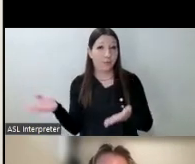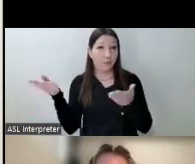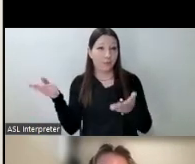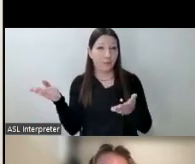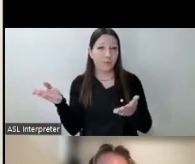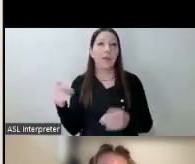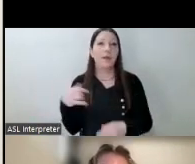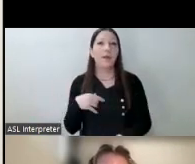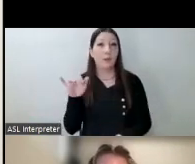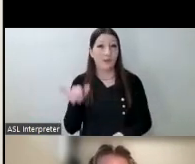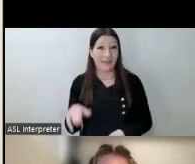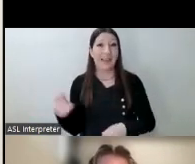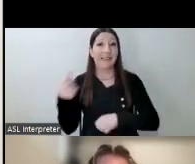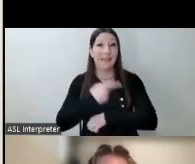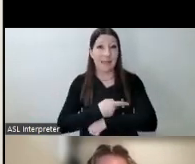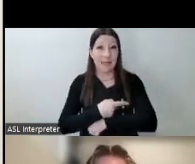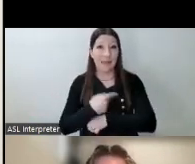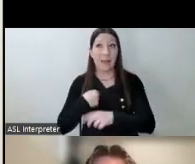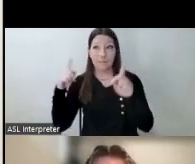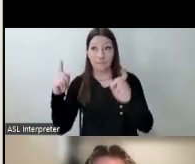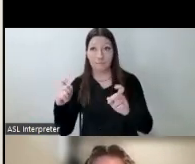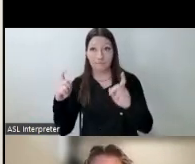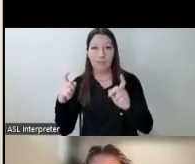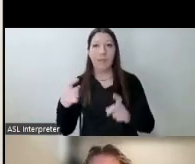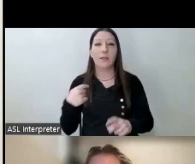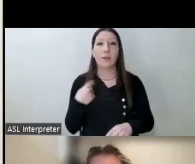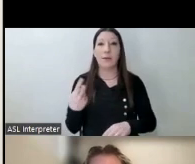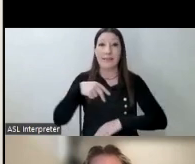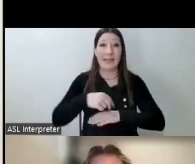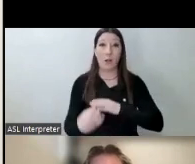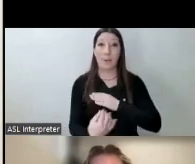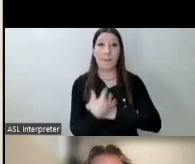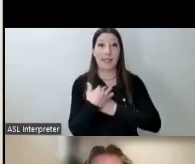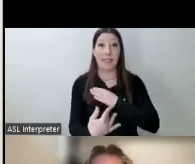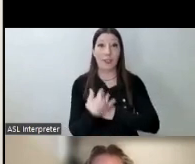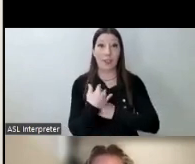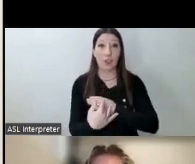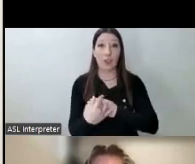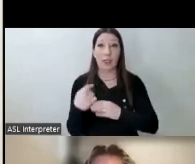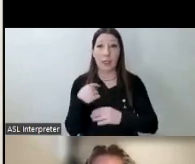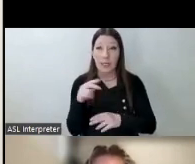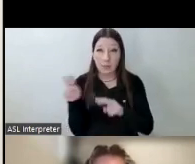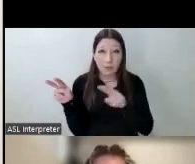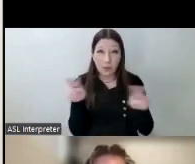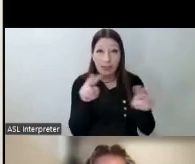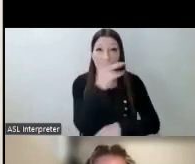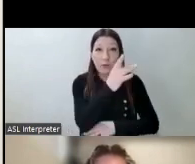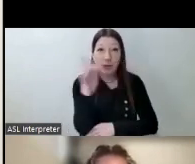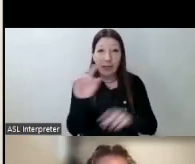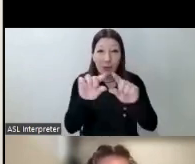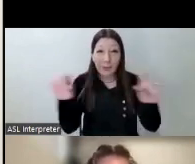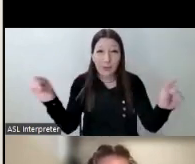day. So I was standing on the beach looking towards the tree line. They aren't very clearly visible in this photo, but there are several